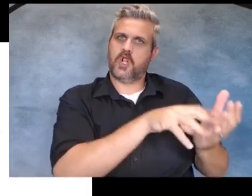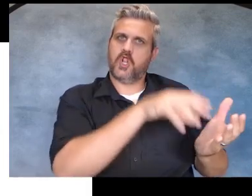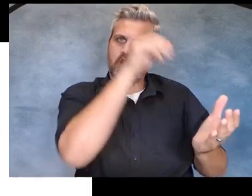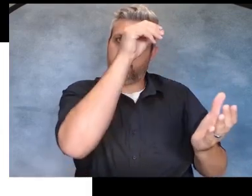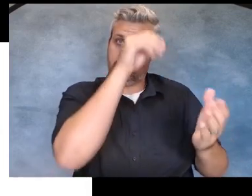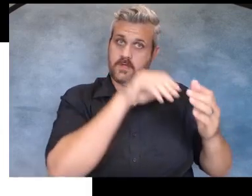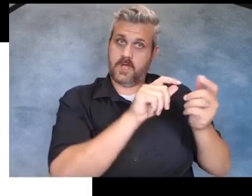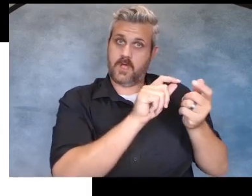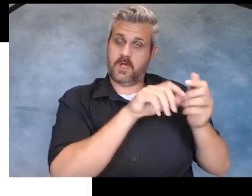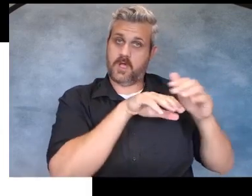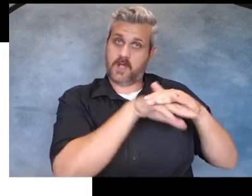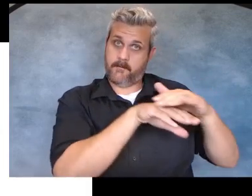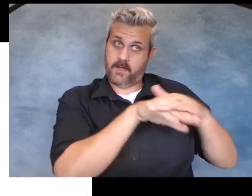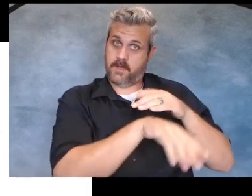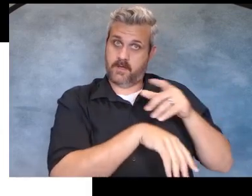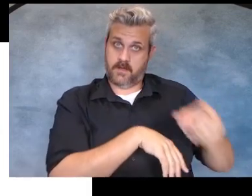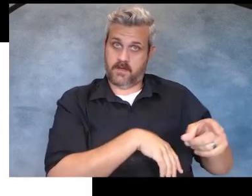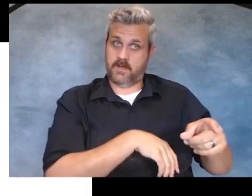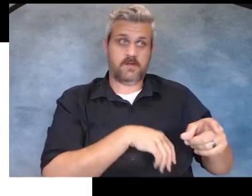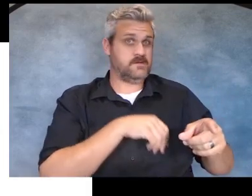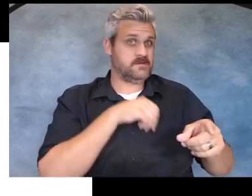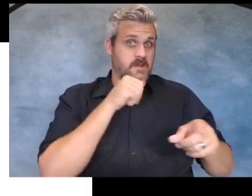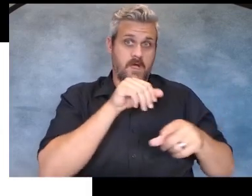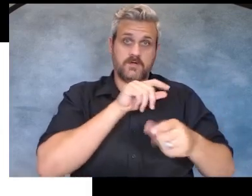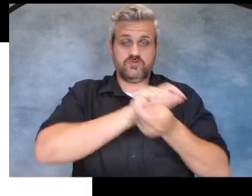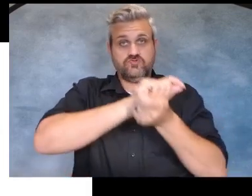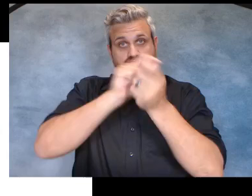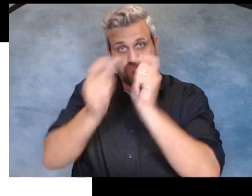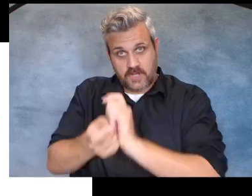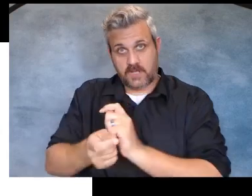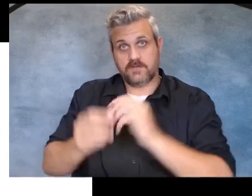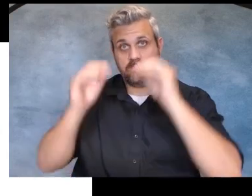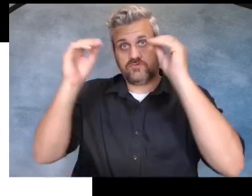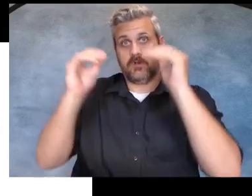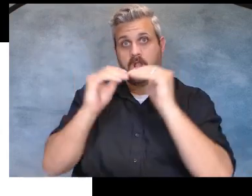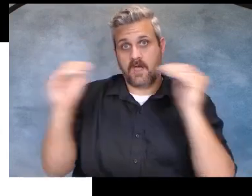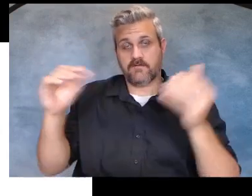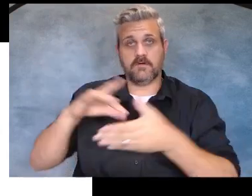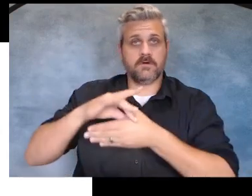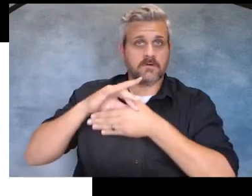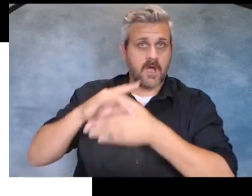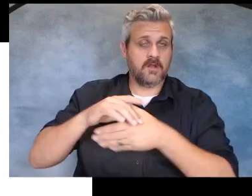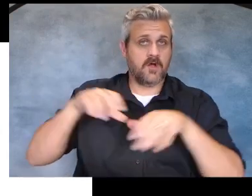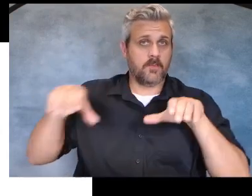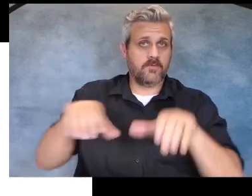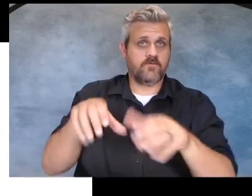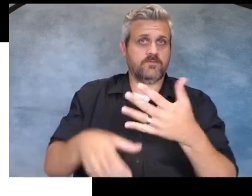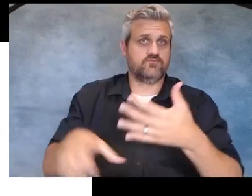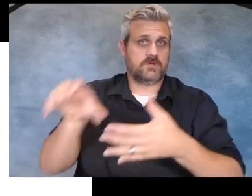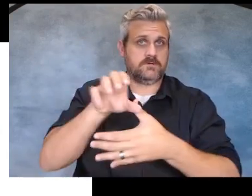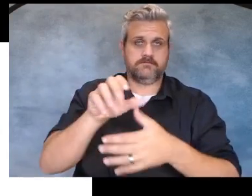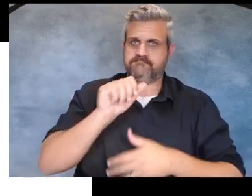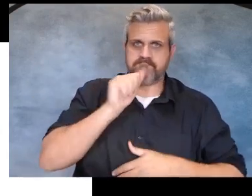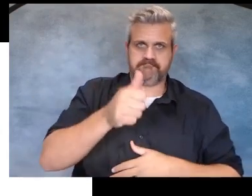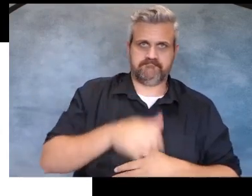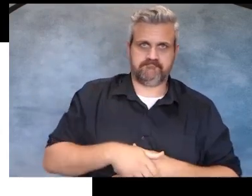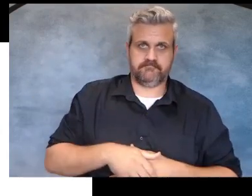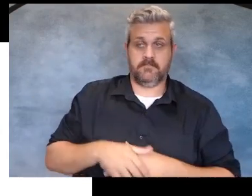learning. Accommodations do not substantially change the instructional level, content, or performance